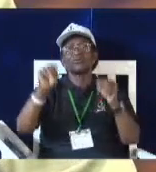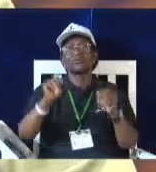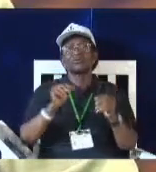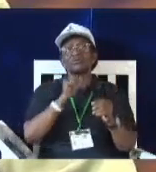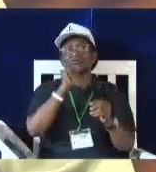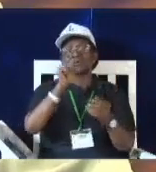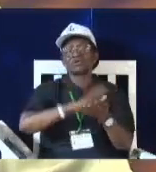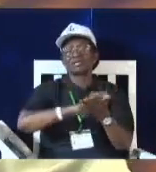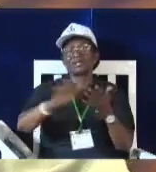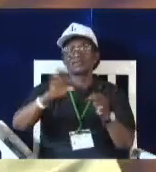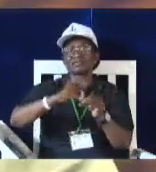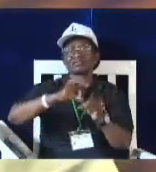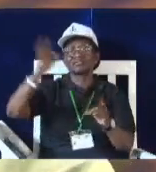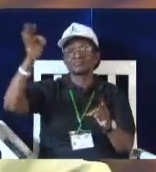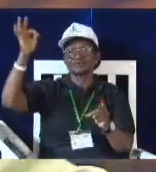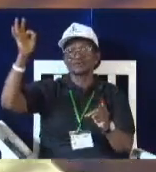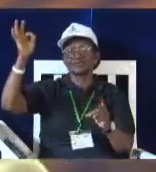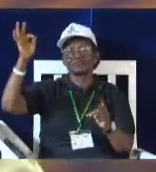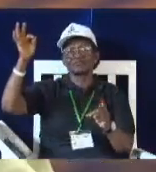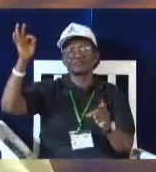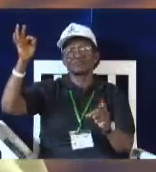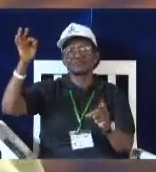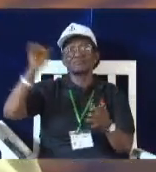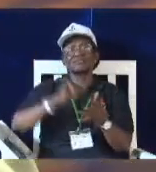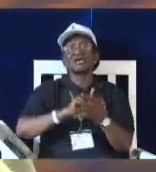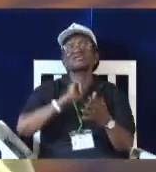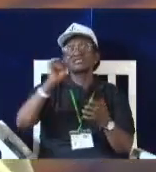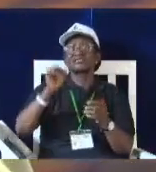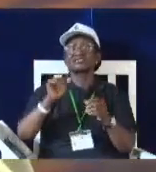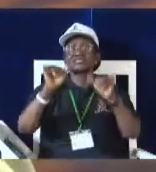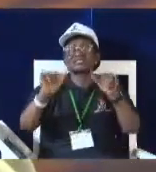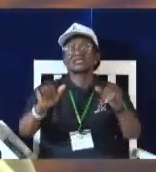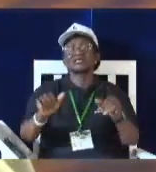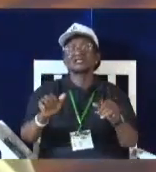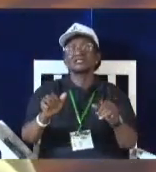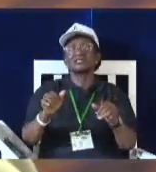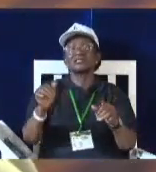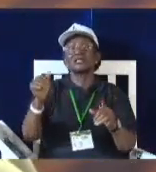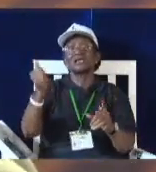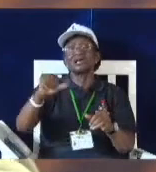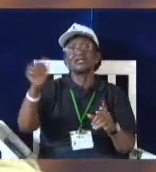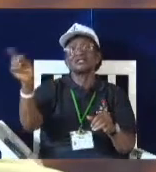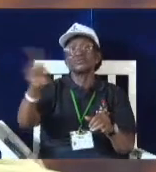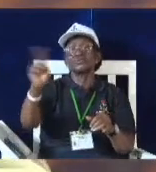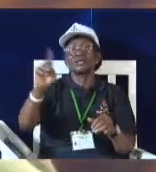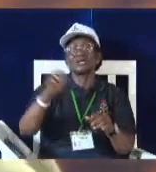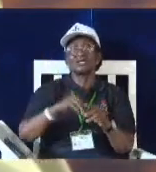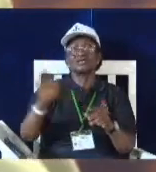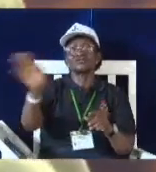spirit hibernating anywhere in your system.